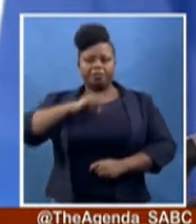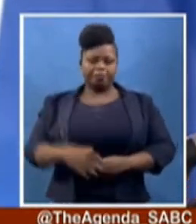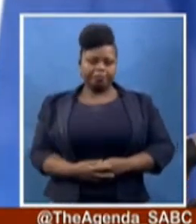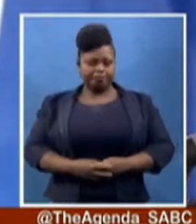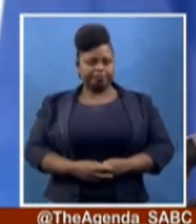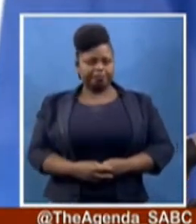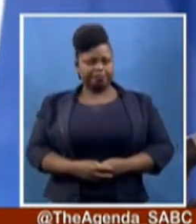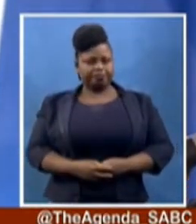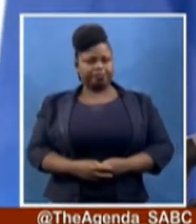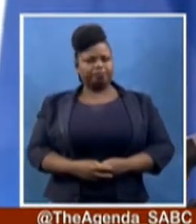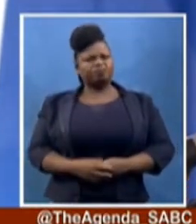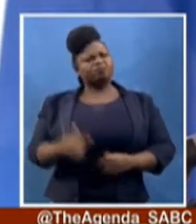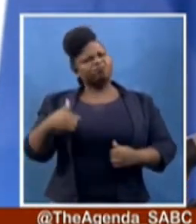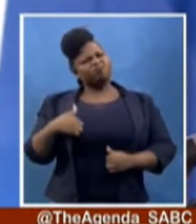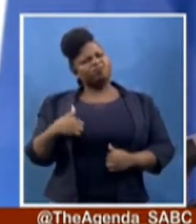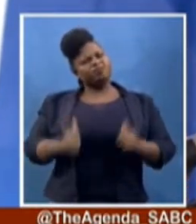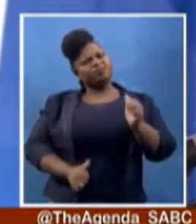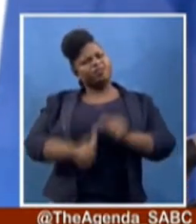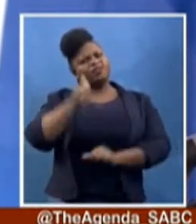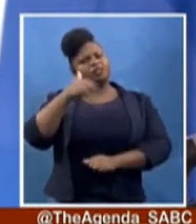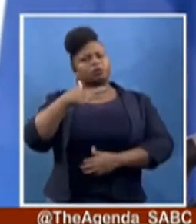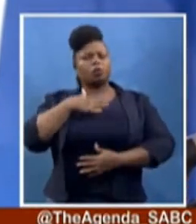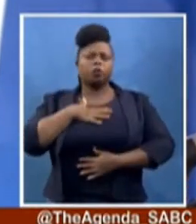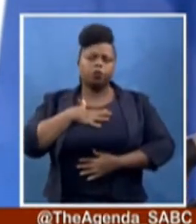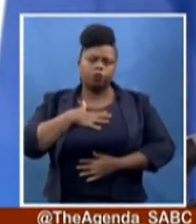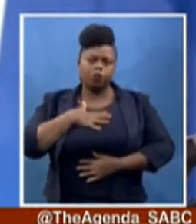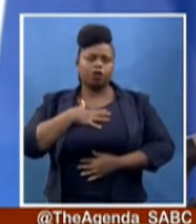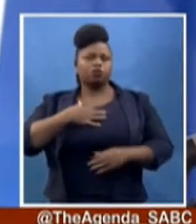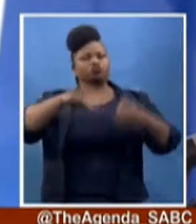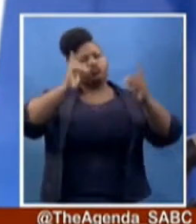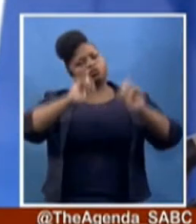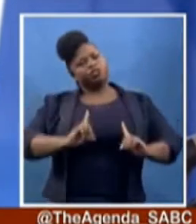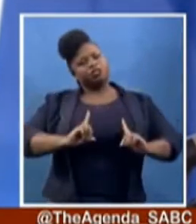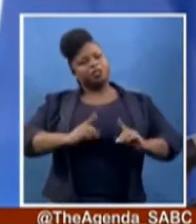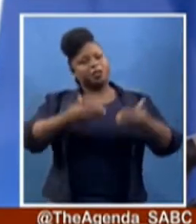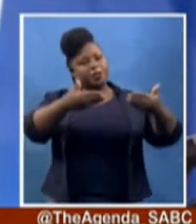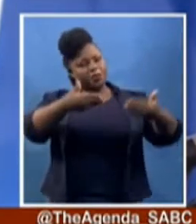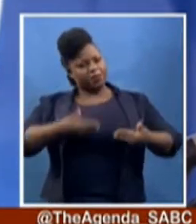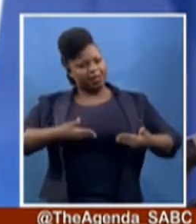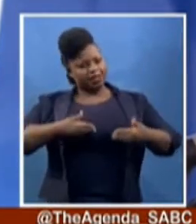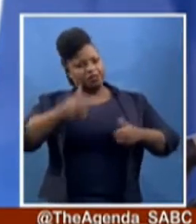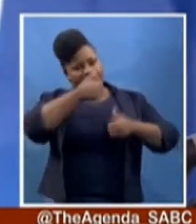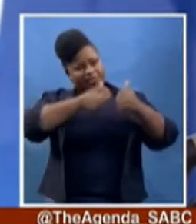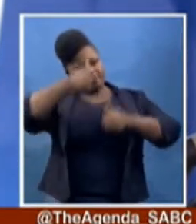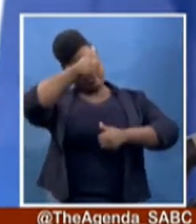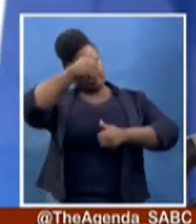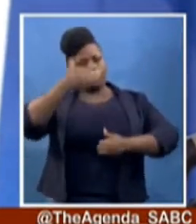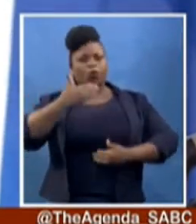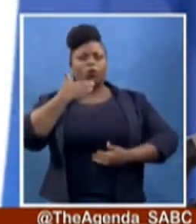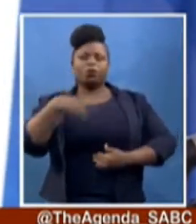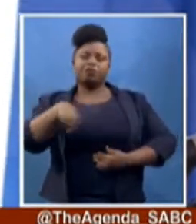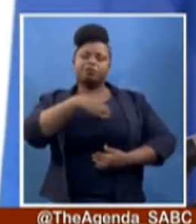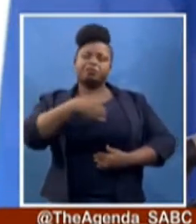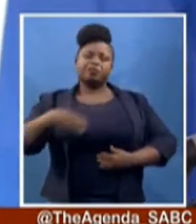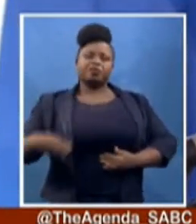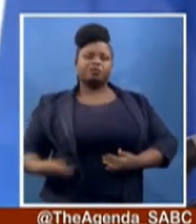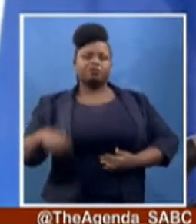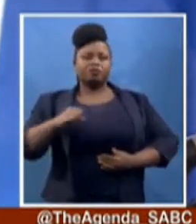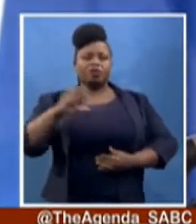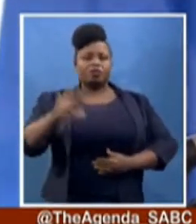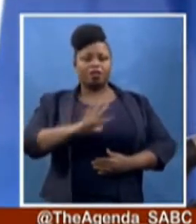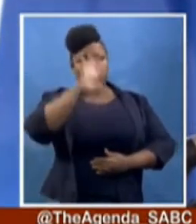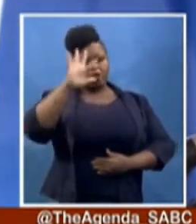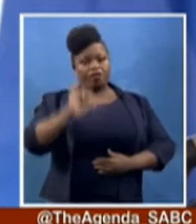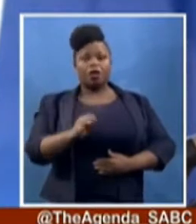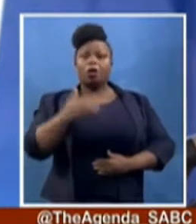special warm welcome to His Excellency, the President of the Republic of South Africa, Mr. Cyril